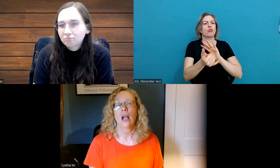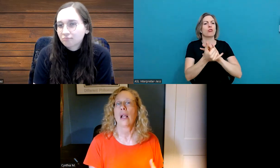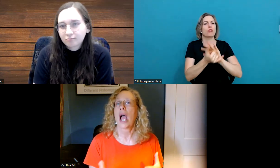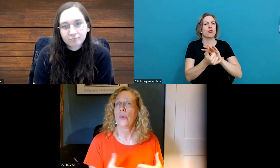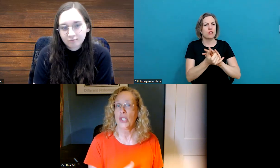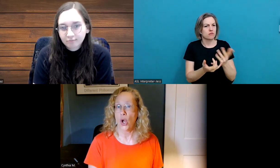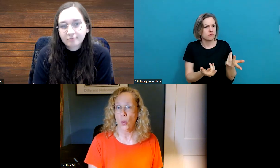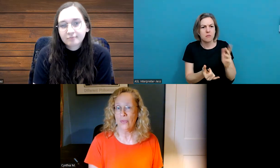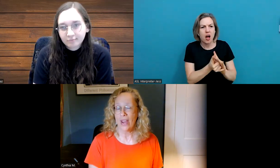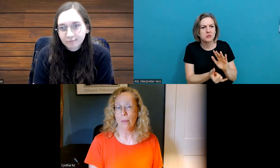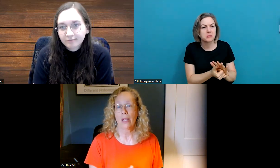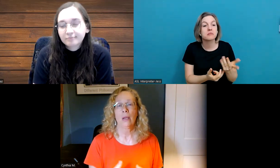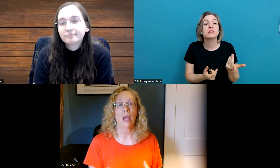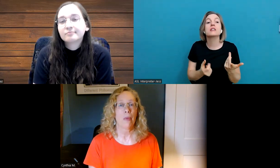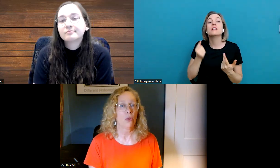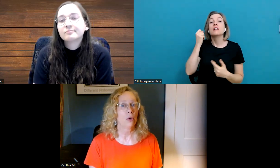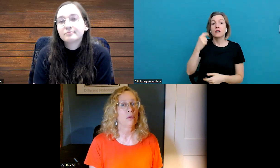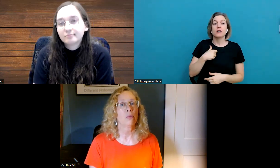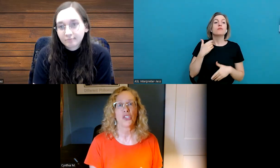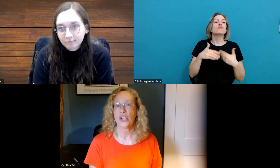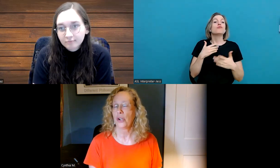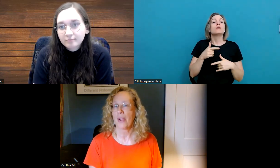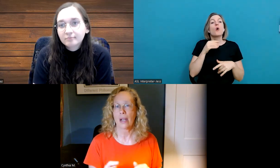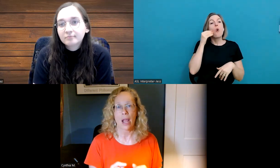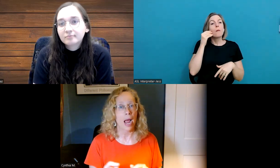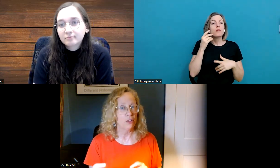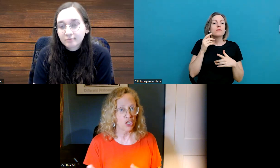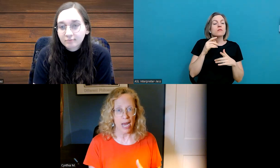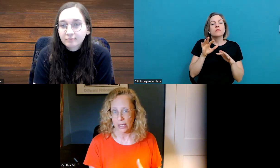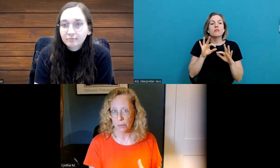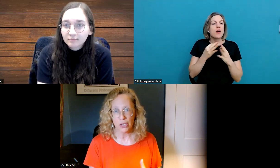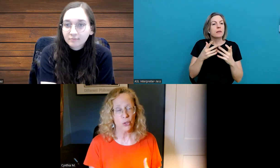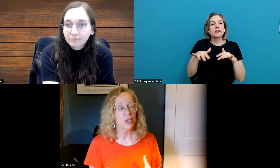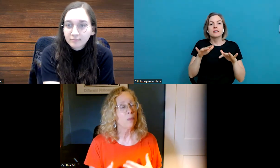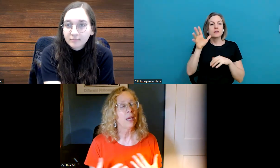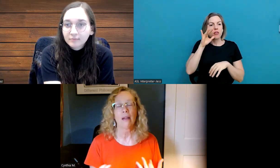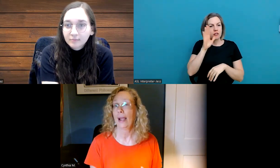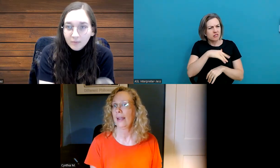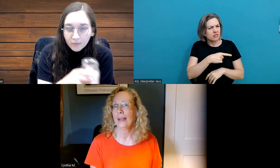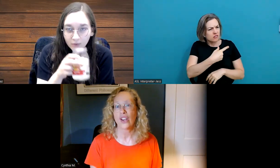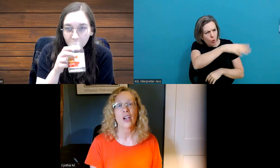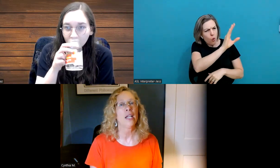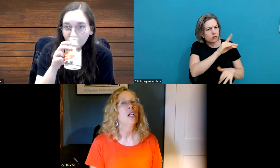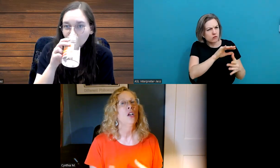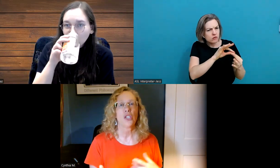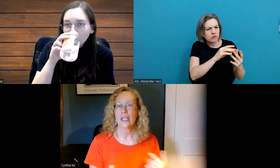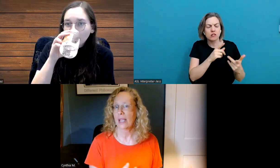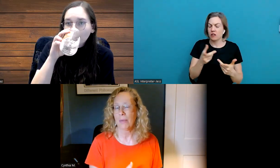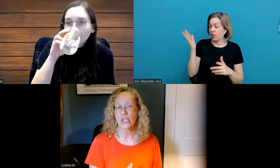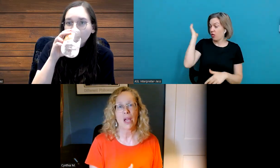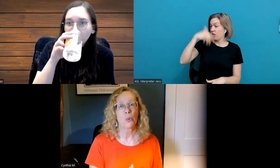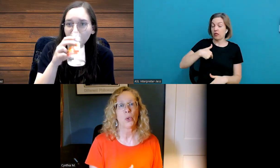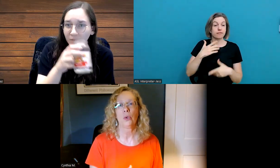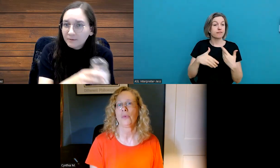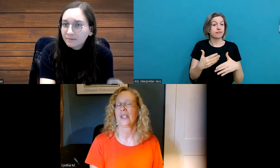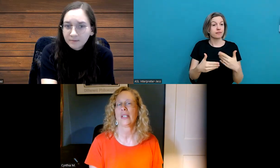Later, I was at home with family and my mother, she turned around, she asked me to do something. I didn't hear it. She sent me